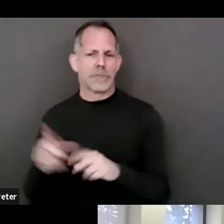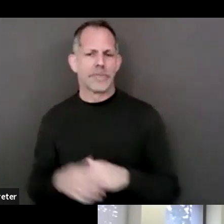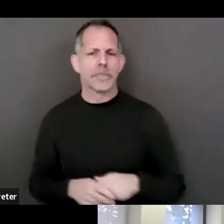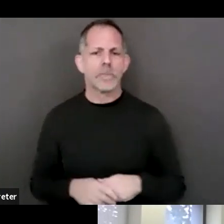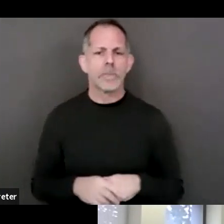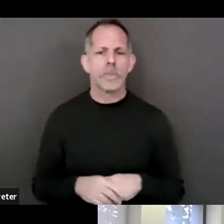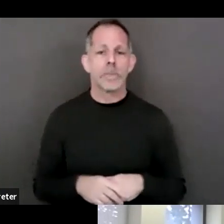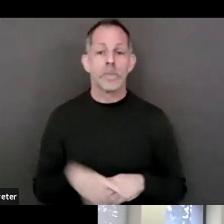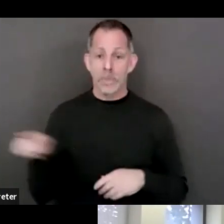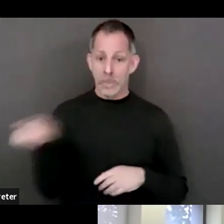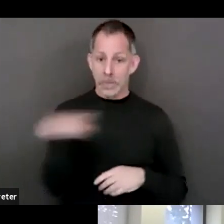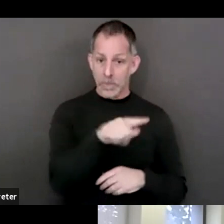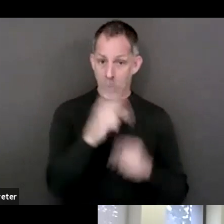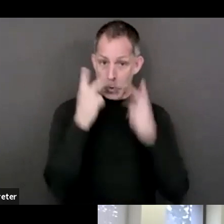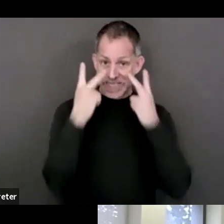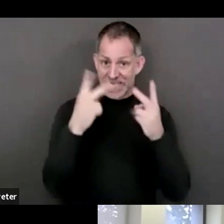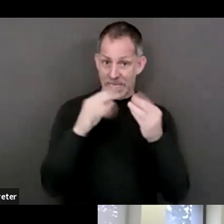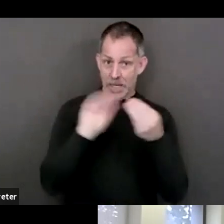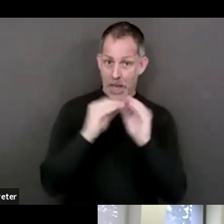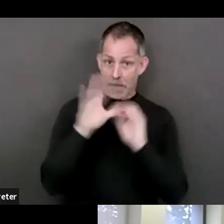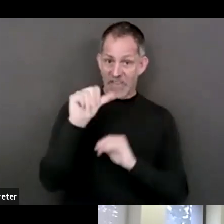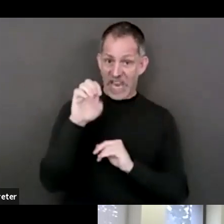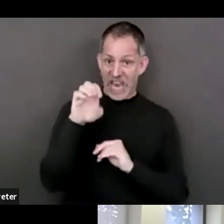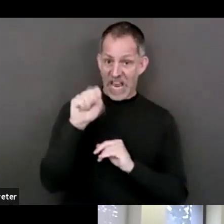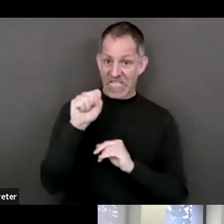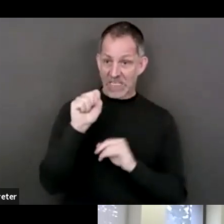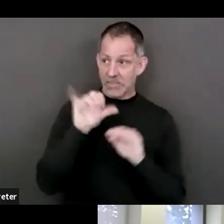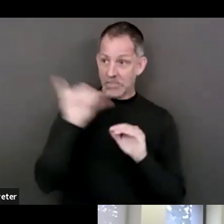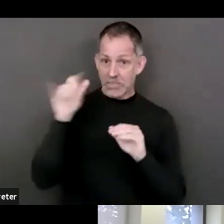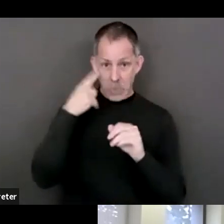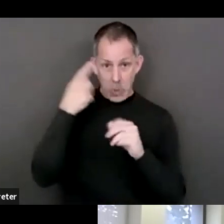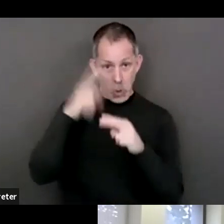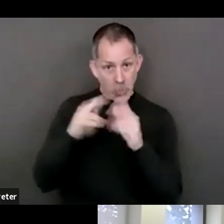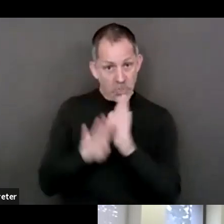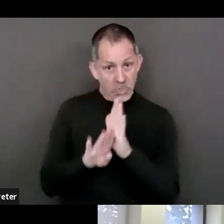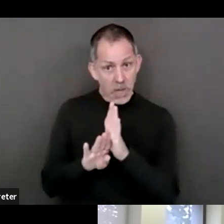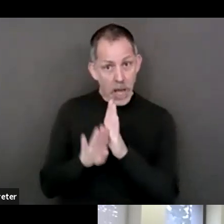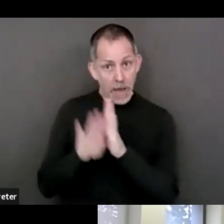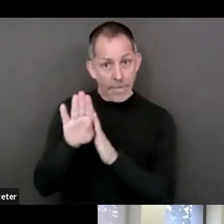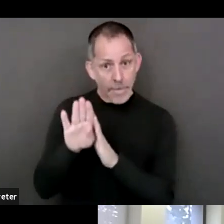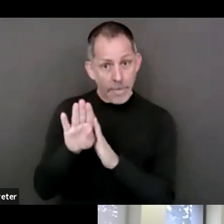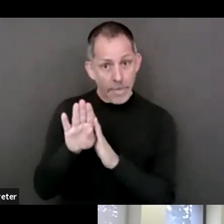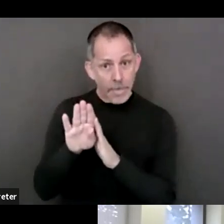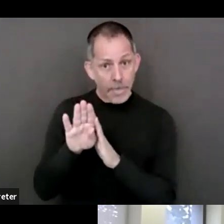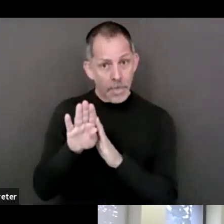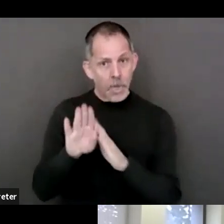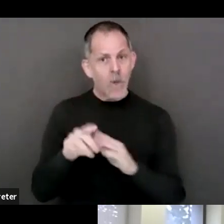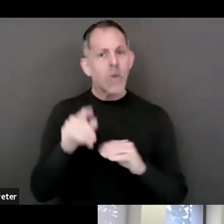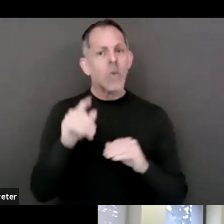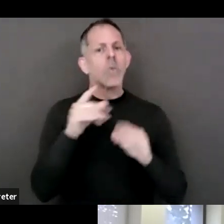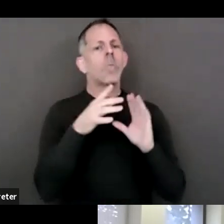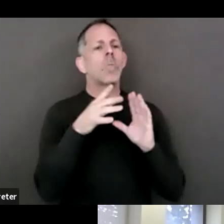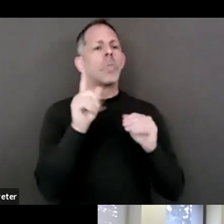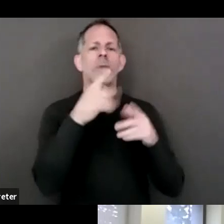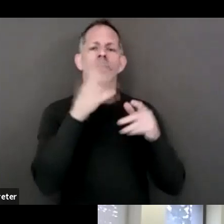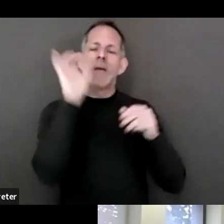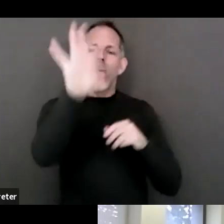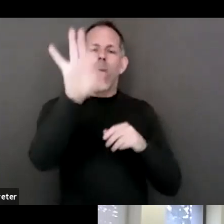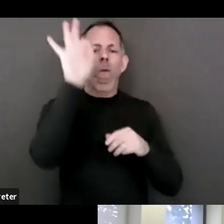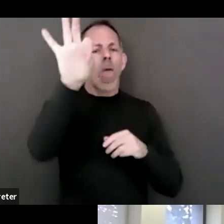hospitalizations continue to go up despite the messaging to follow restrictions to limit the spread? And I'll just start saying it is